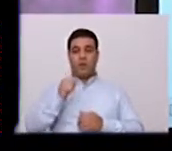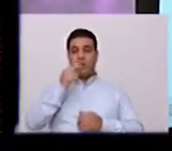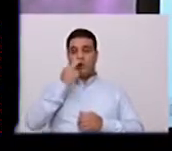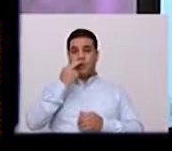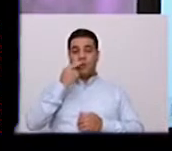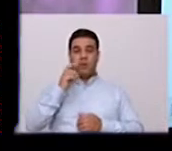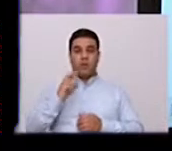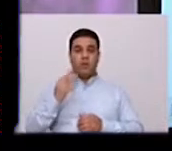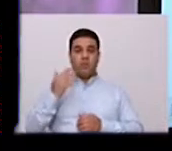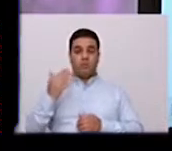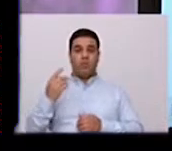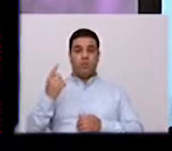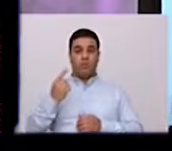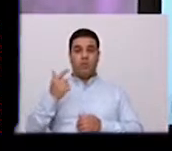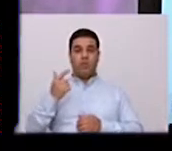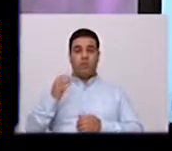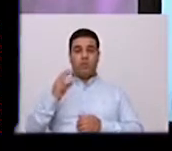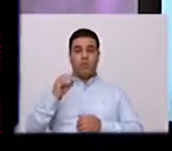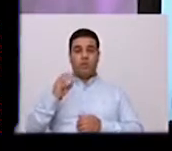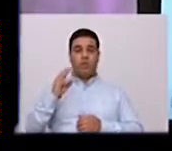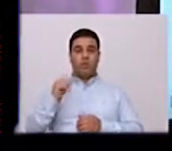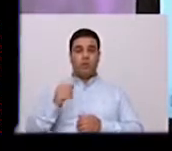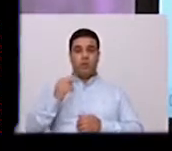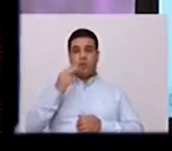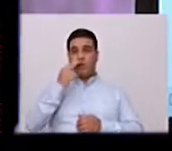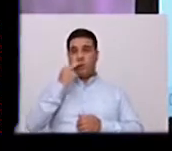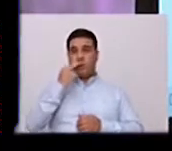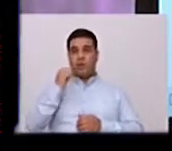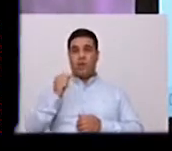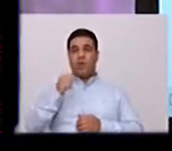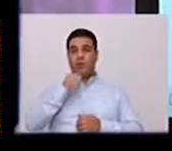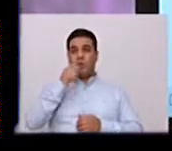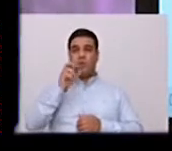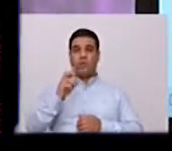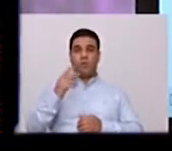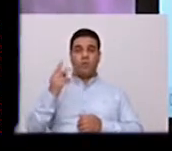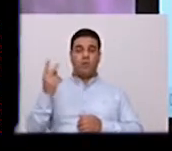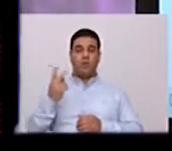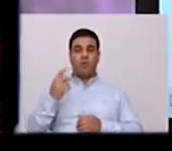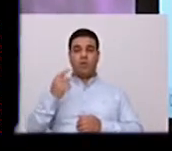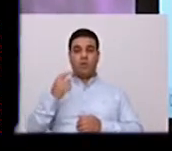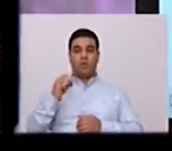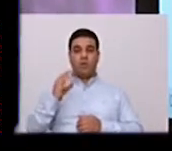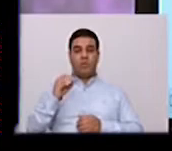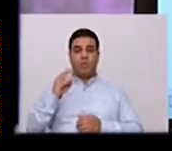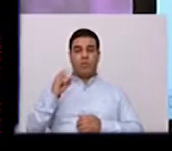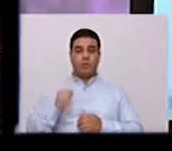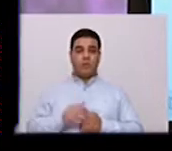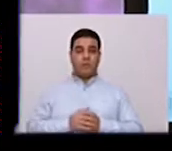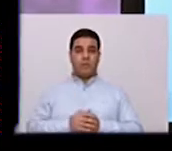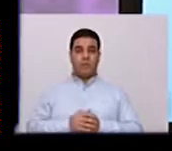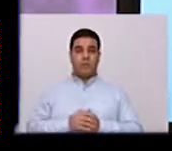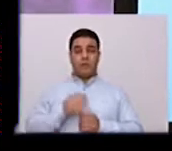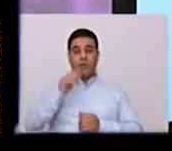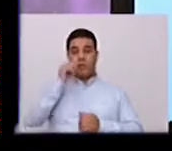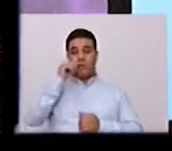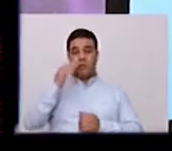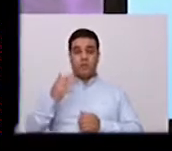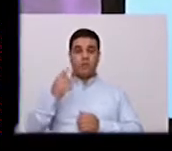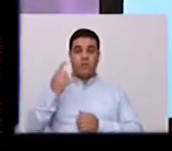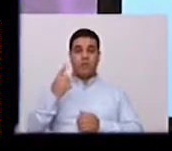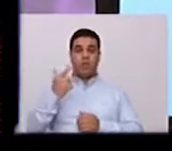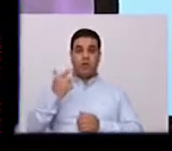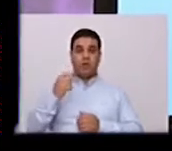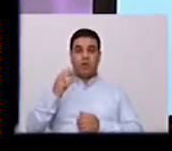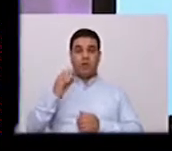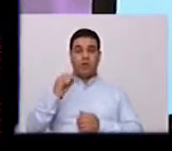B, bu birinchi gameta. Kichkina A, katta B, bu ikkinchi gameta. Erkakda bitta